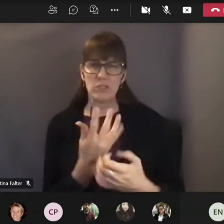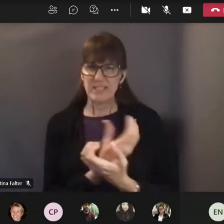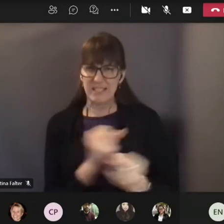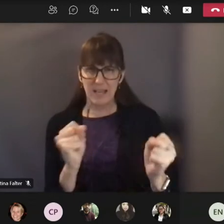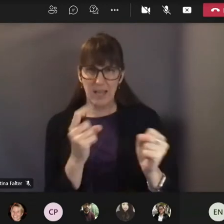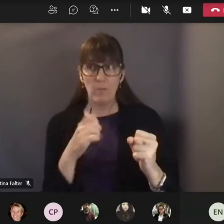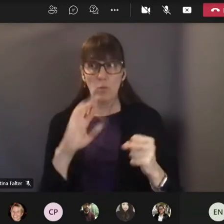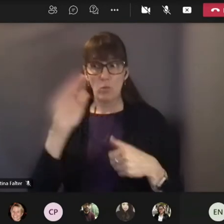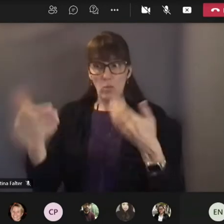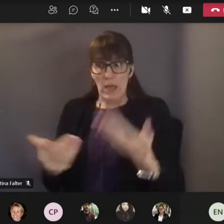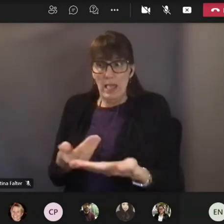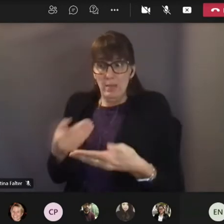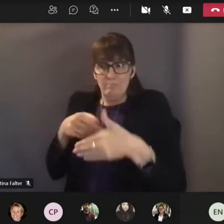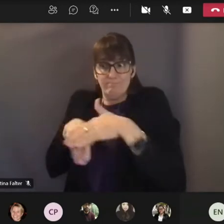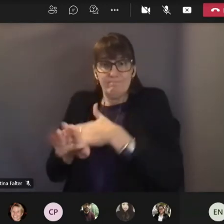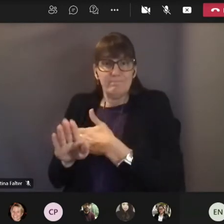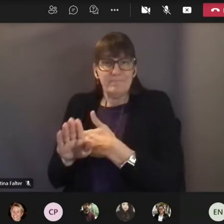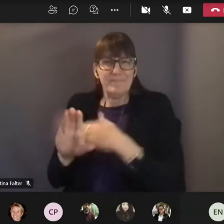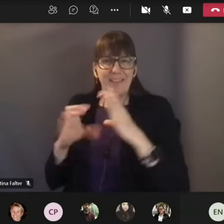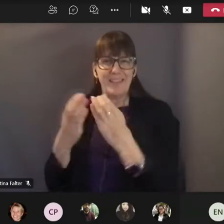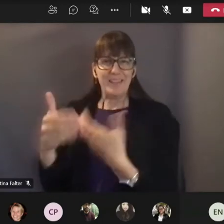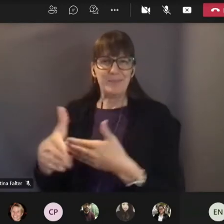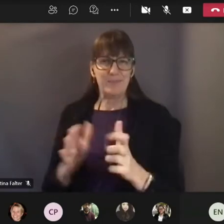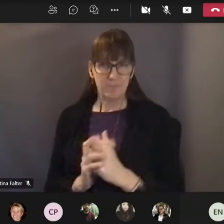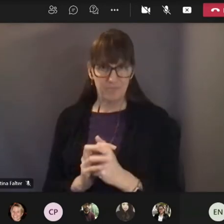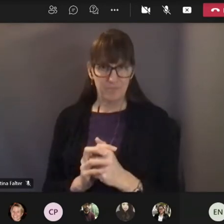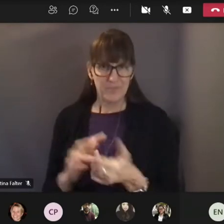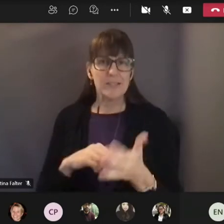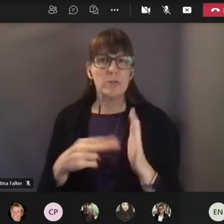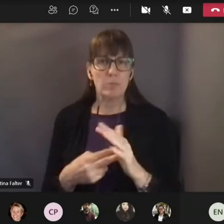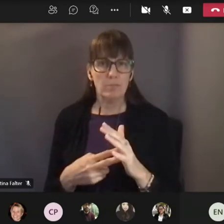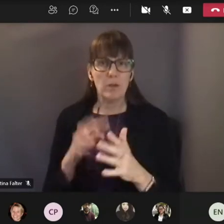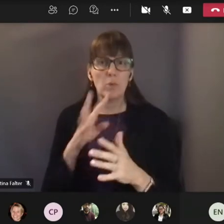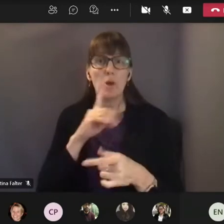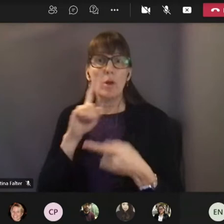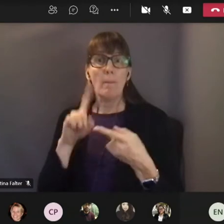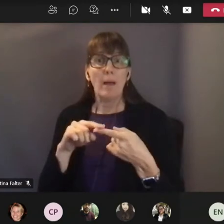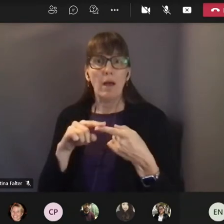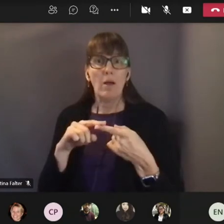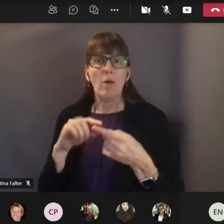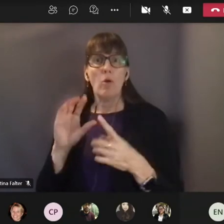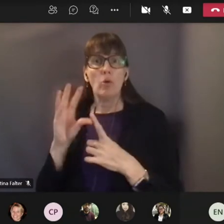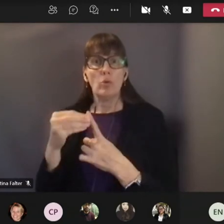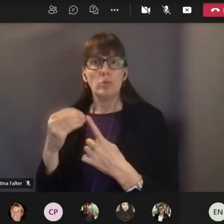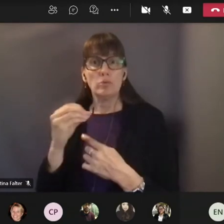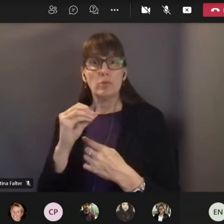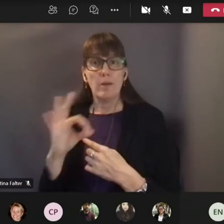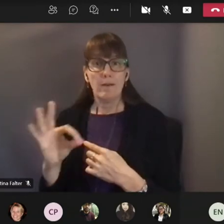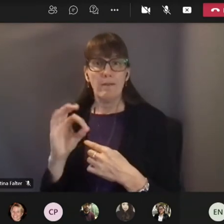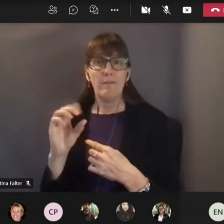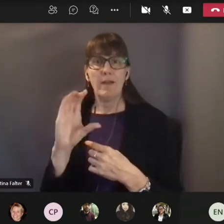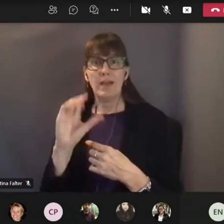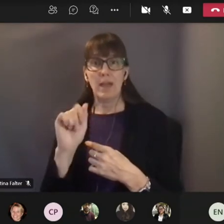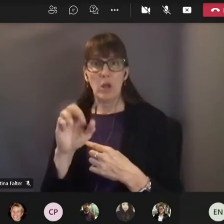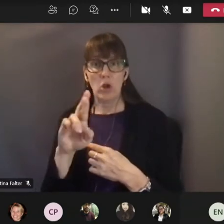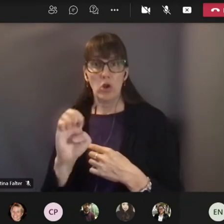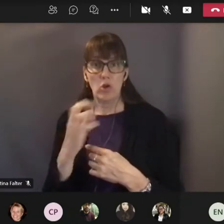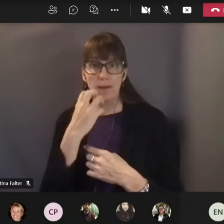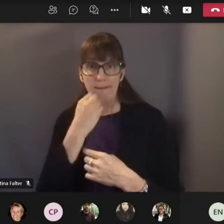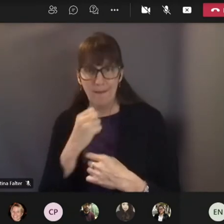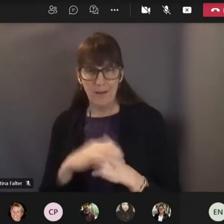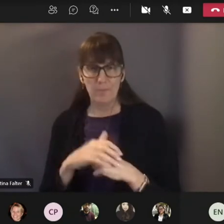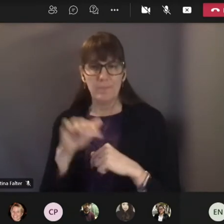classroom. This is what we mean when we talk about a culture of care. This means that classroom environments are designed for